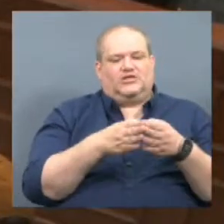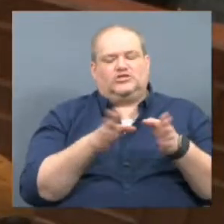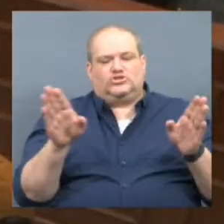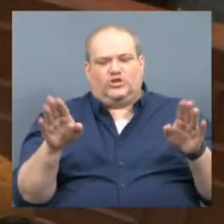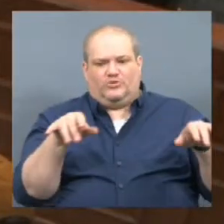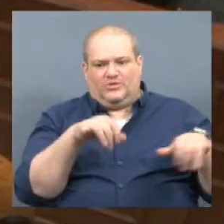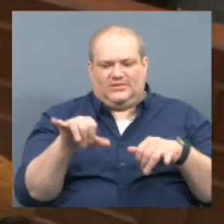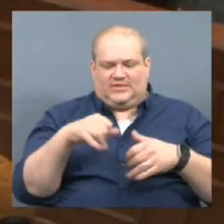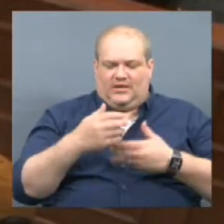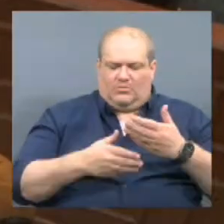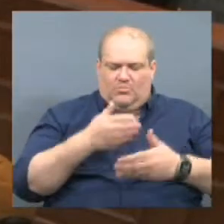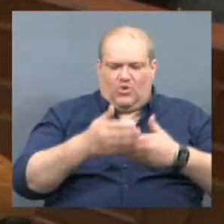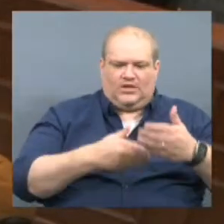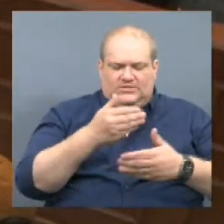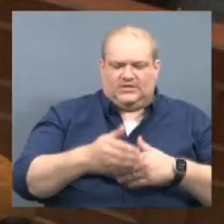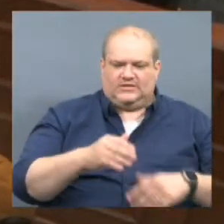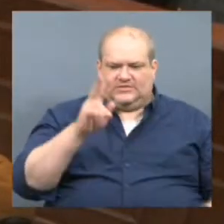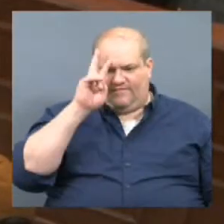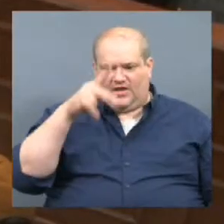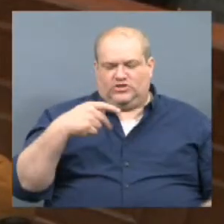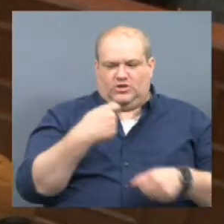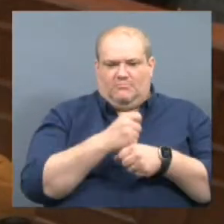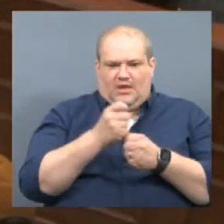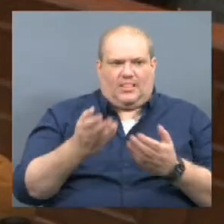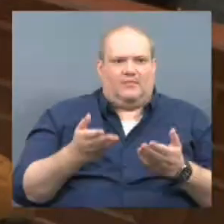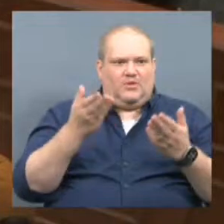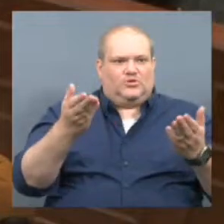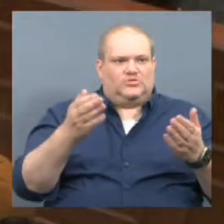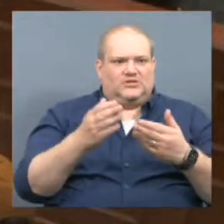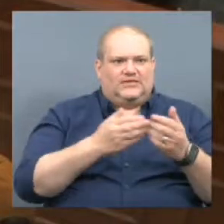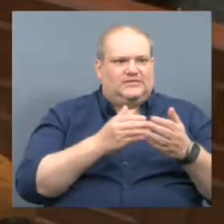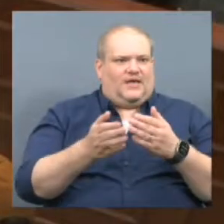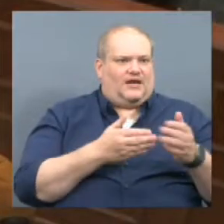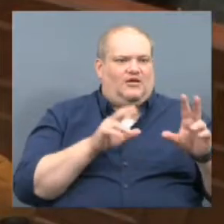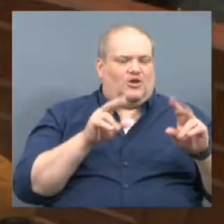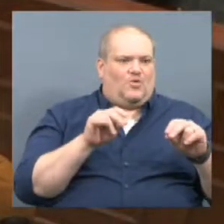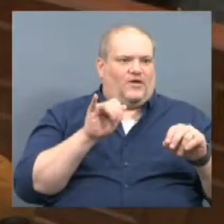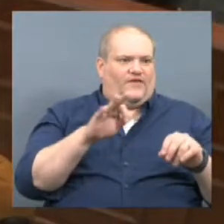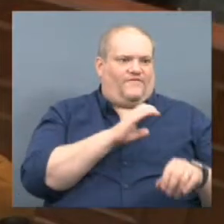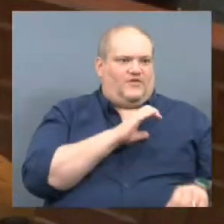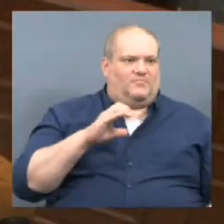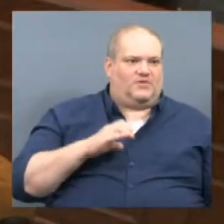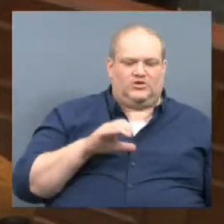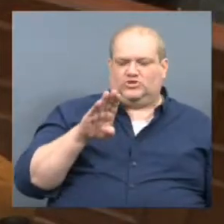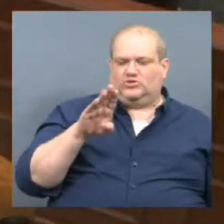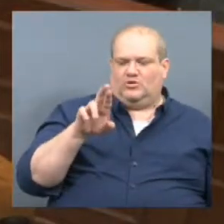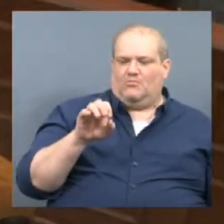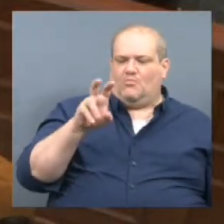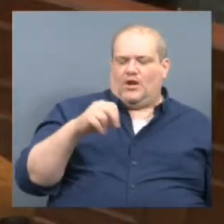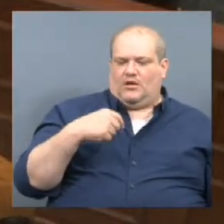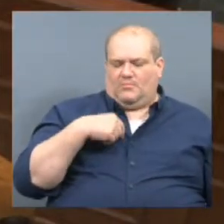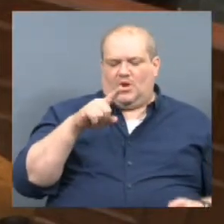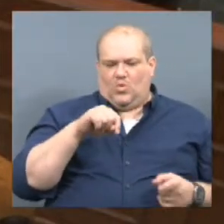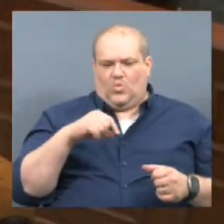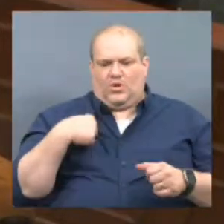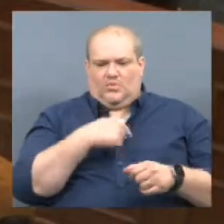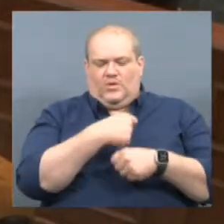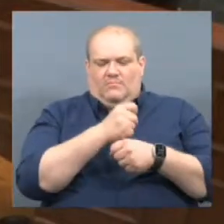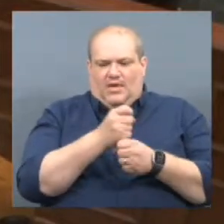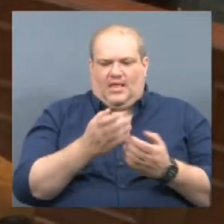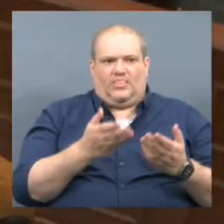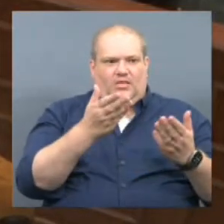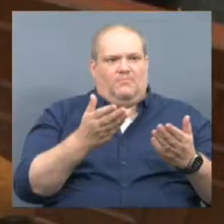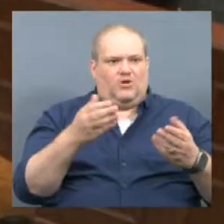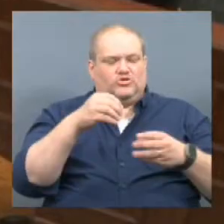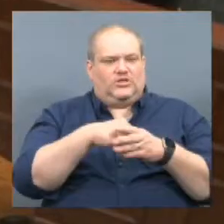generally, standard protocol is vice chair will make the motion. Okay. But it doesn't matter, no. Whether it's Commissioner Brown or me, when we make motions